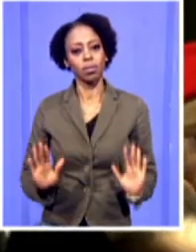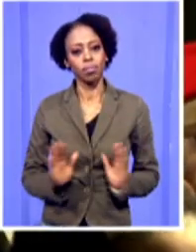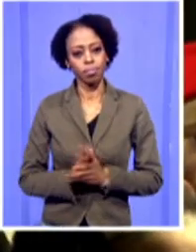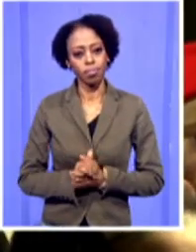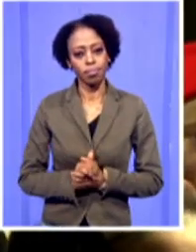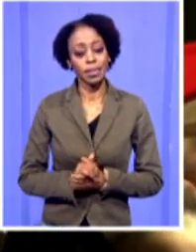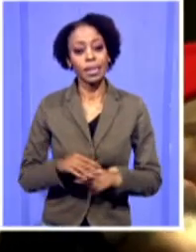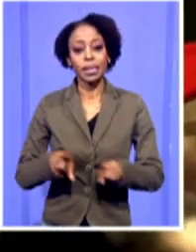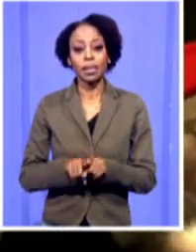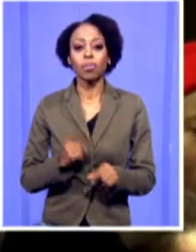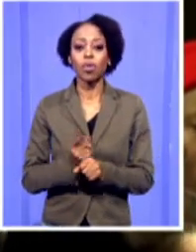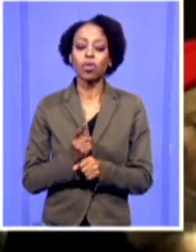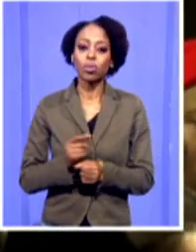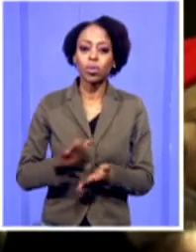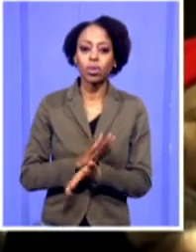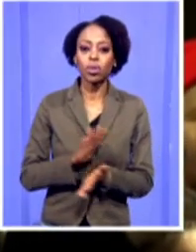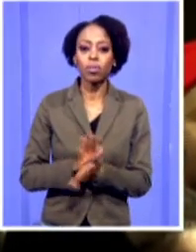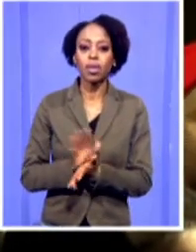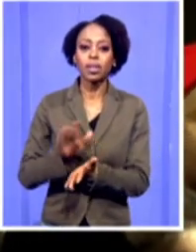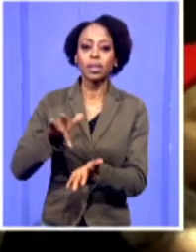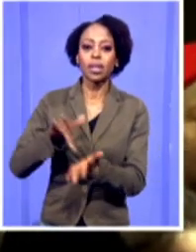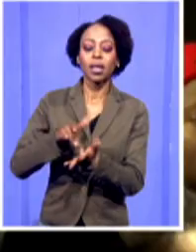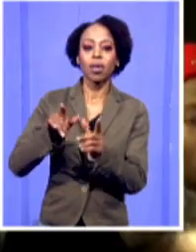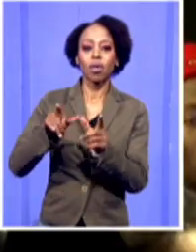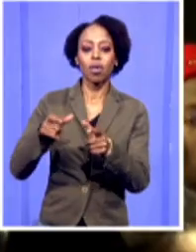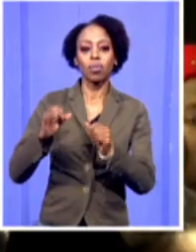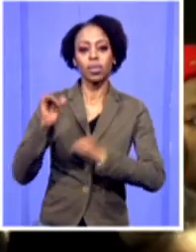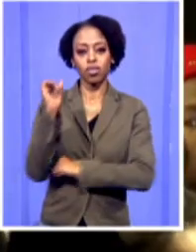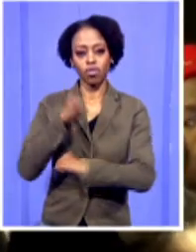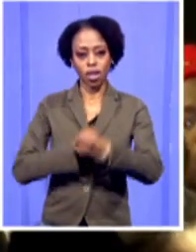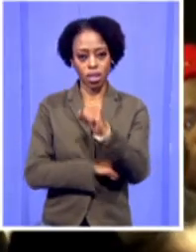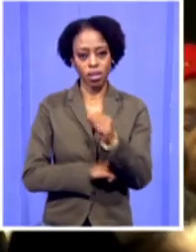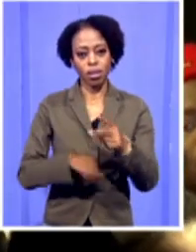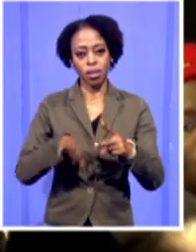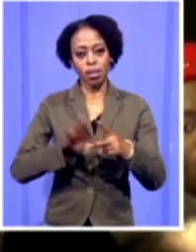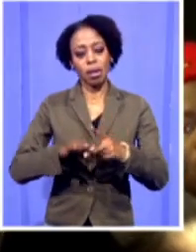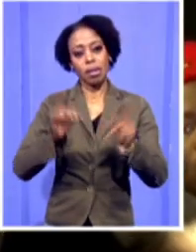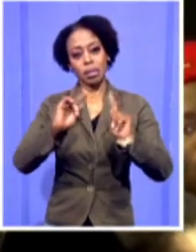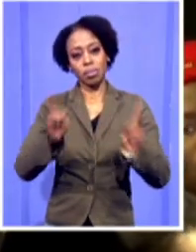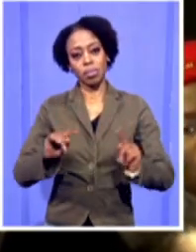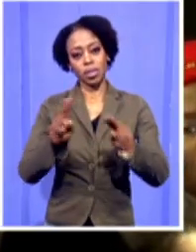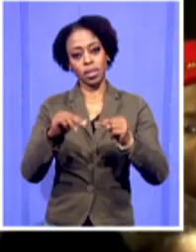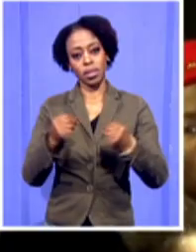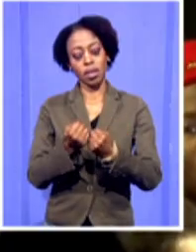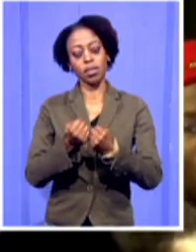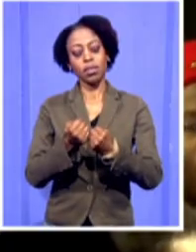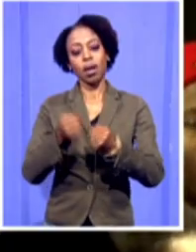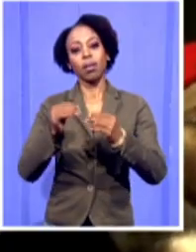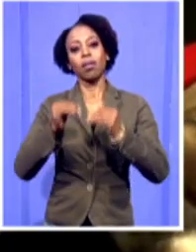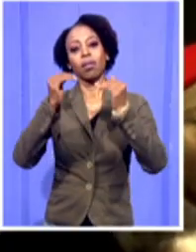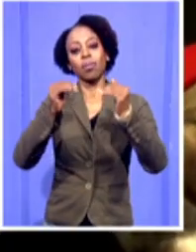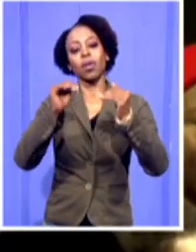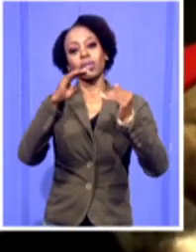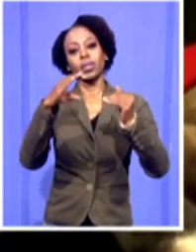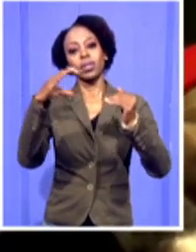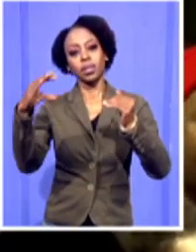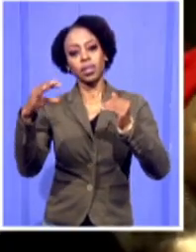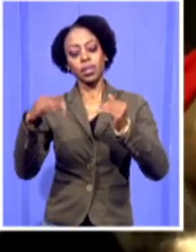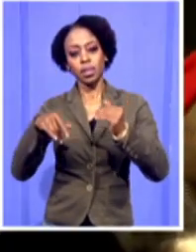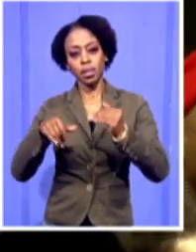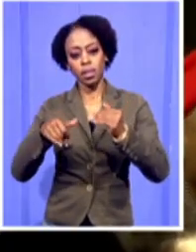must appreciate that the Central Committee, which is a structure, Special National Congress is above CC,